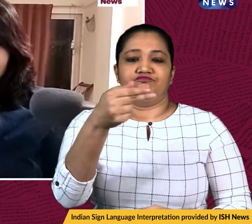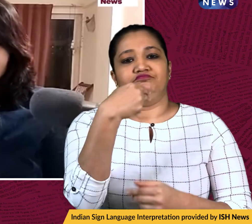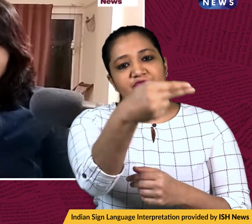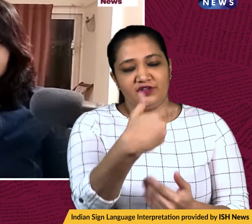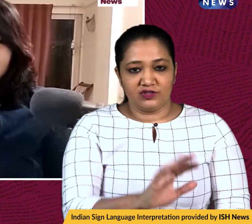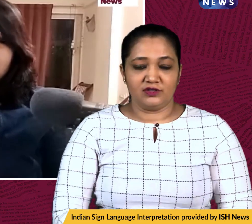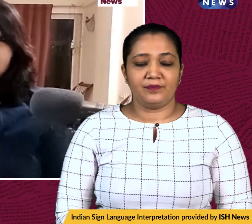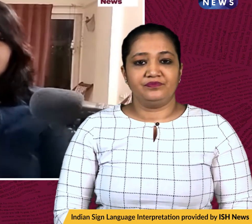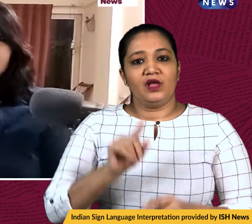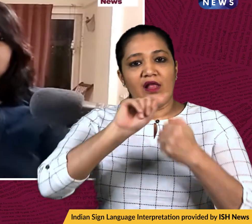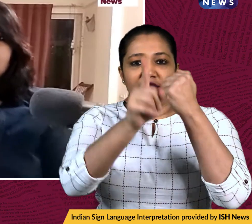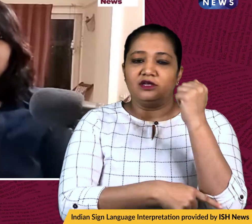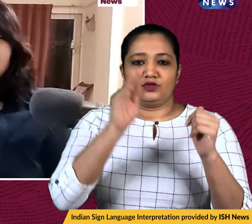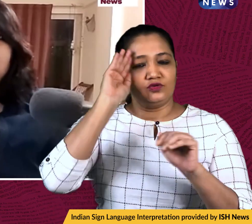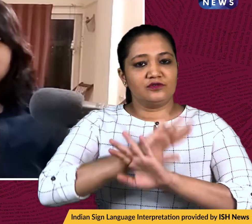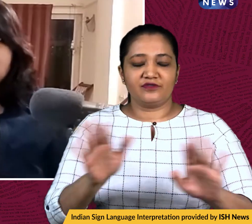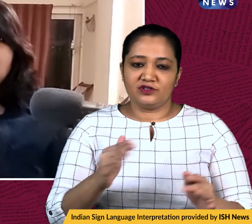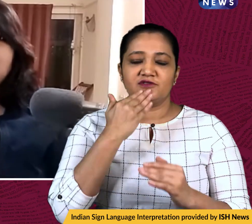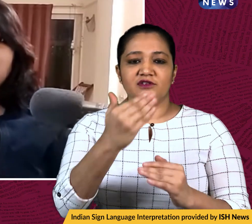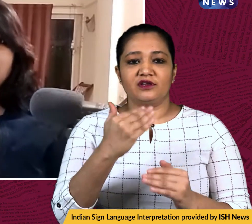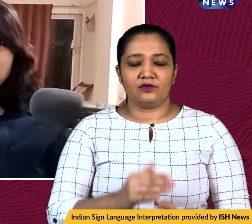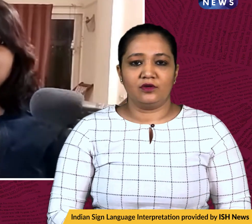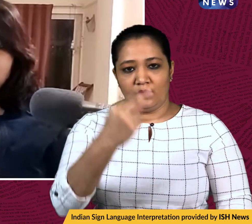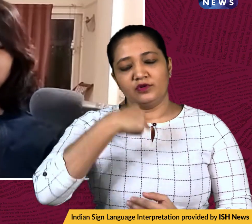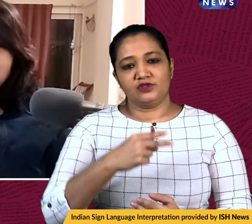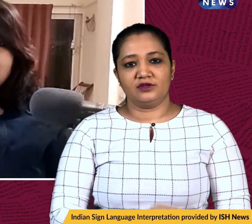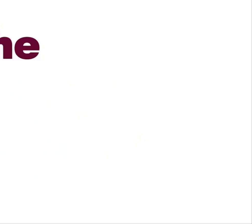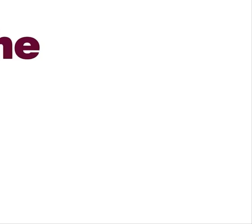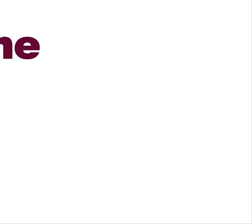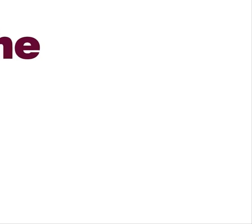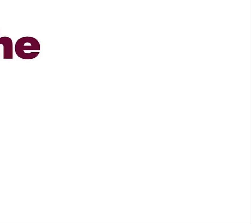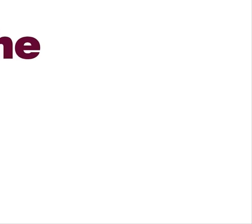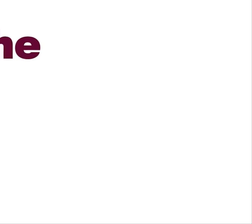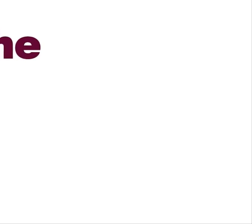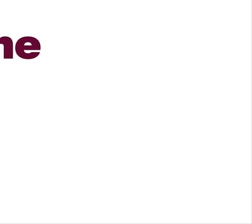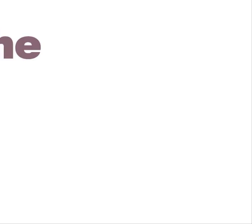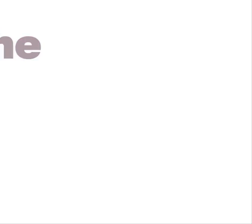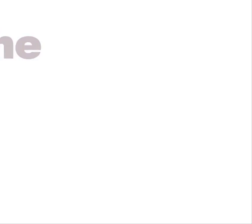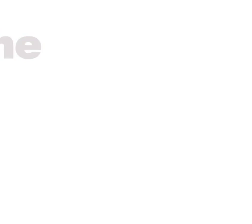of the match. That brings us to the end of this bulletin. Thank you so much for watching.